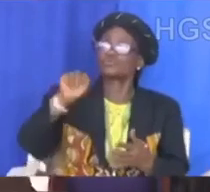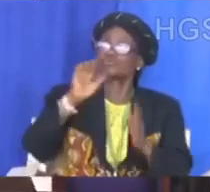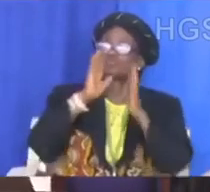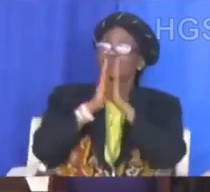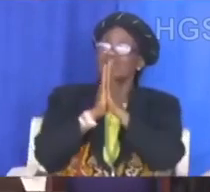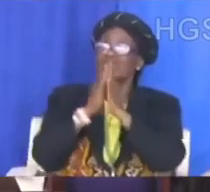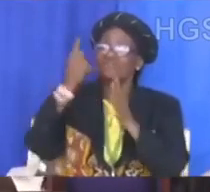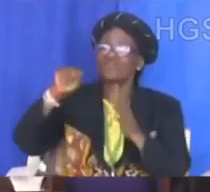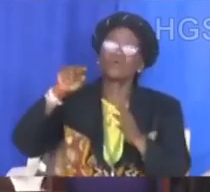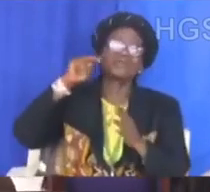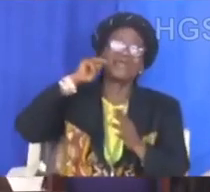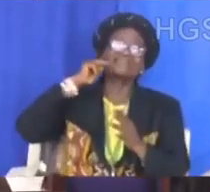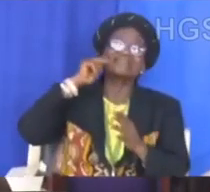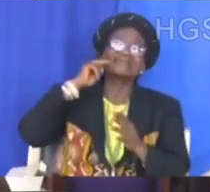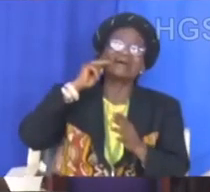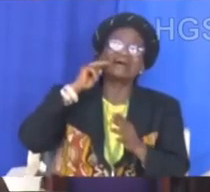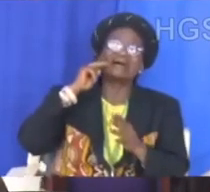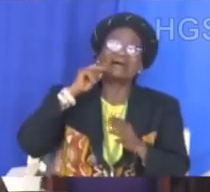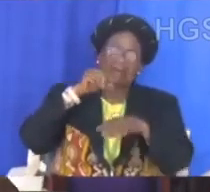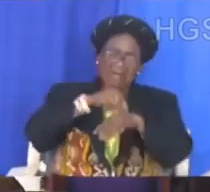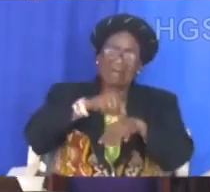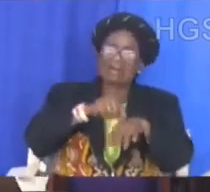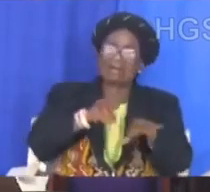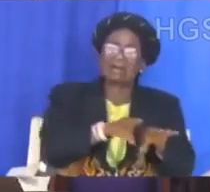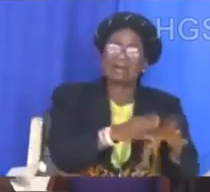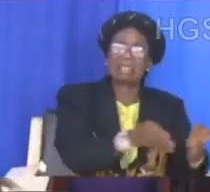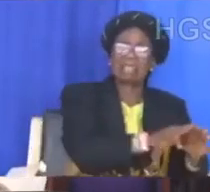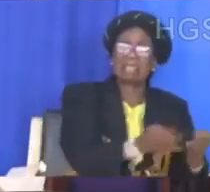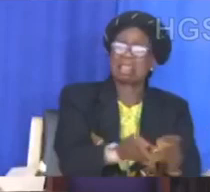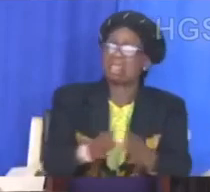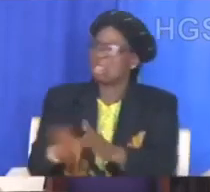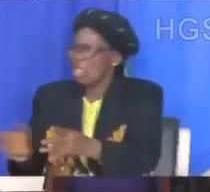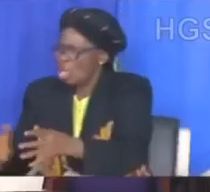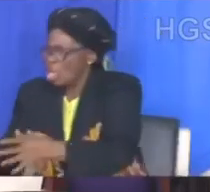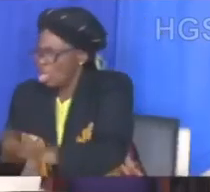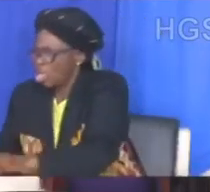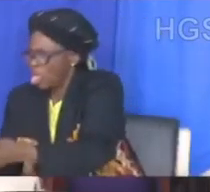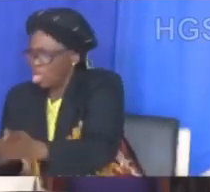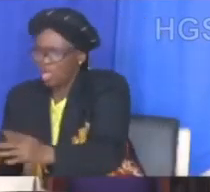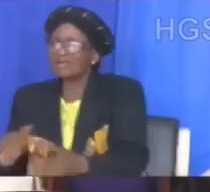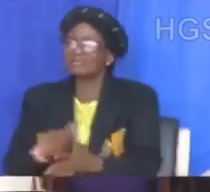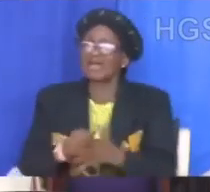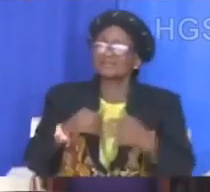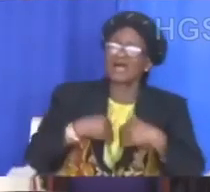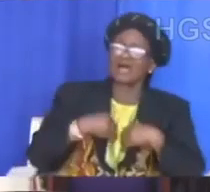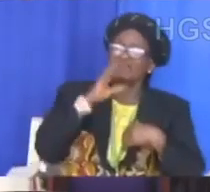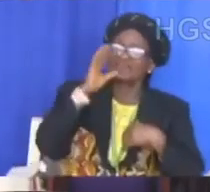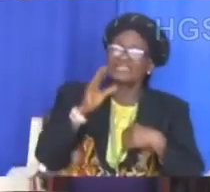Volcanoes that have been dormant for years erupting.